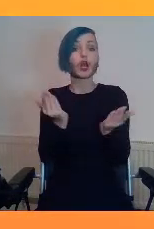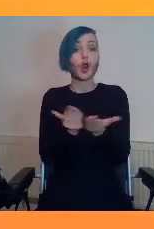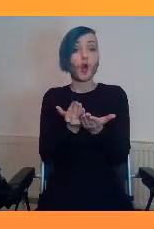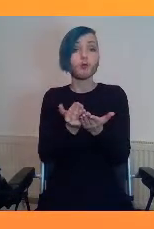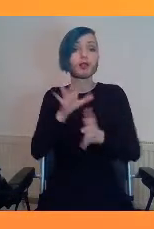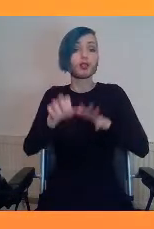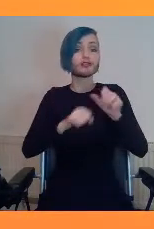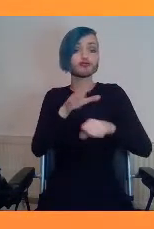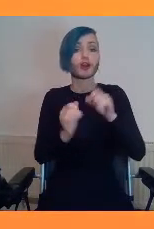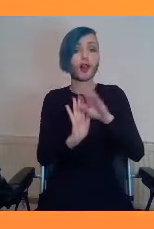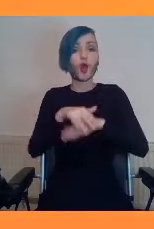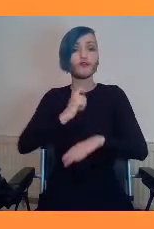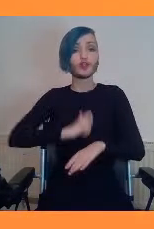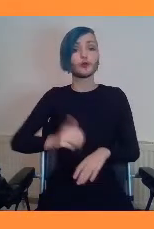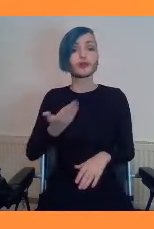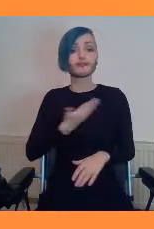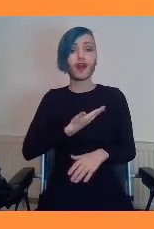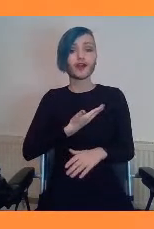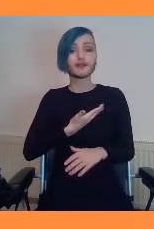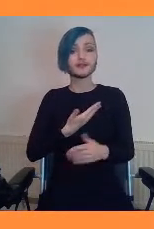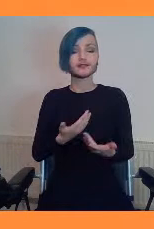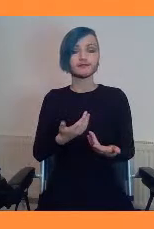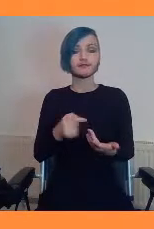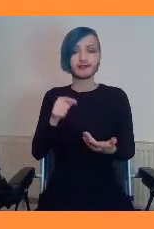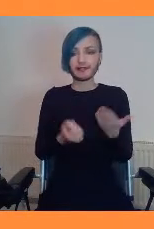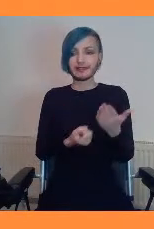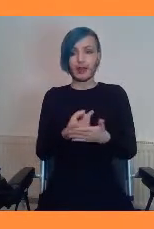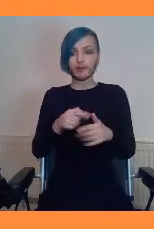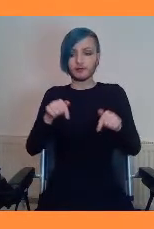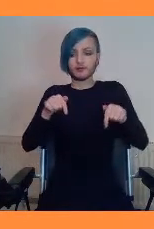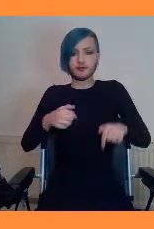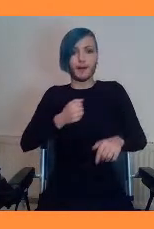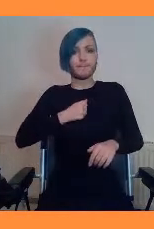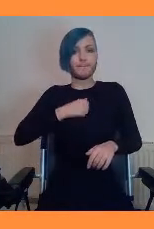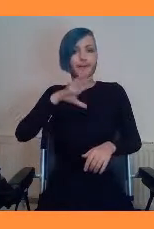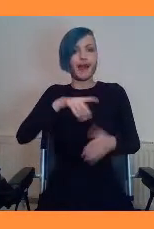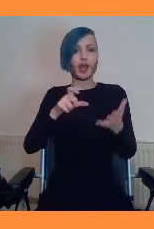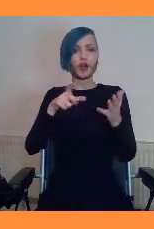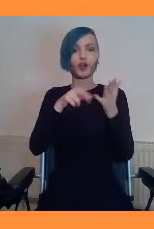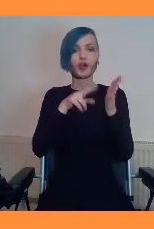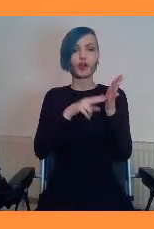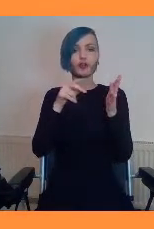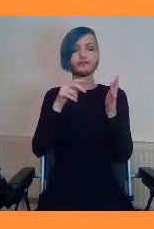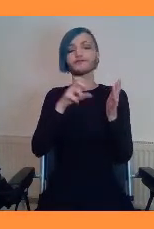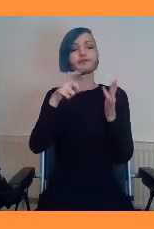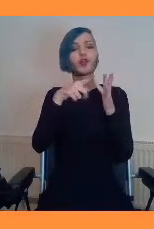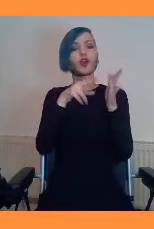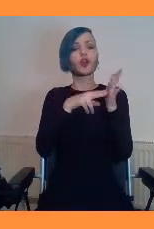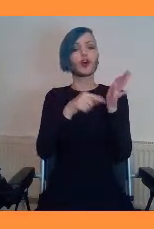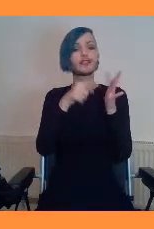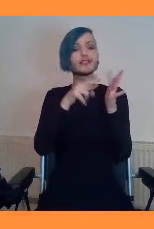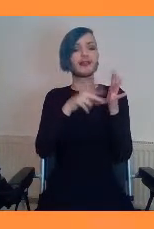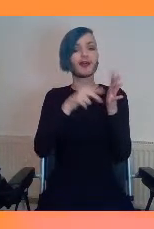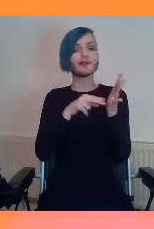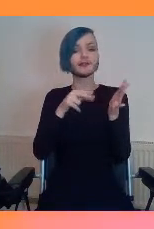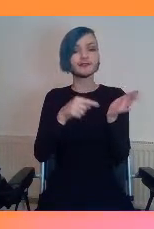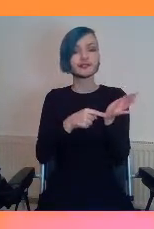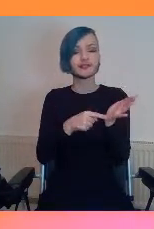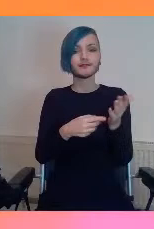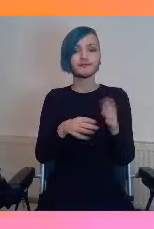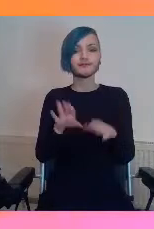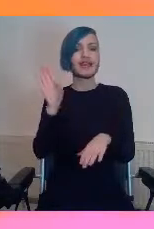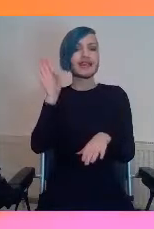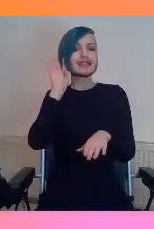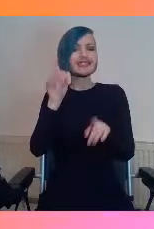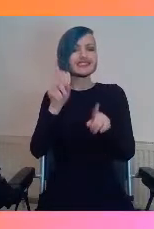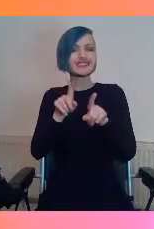happening within our own continent, right? This is what I'm hearing sounds like this is out of a George Orwell book of the past, you